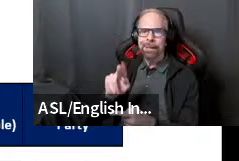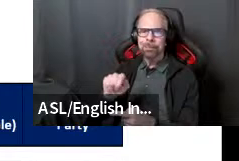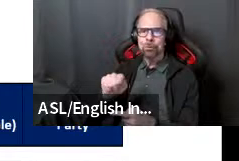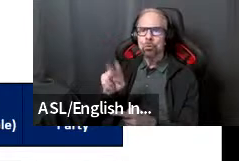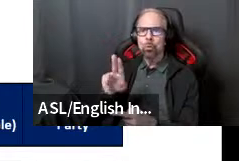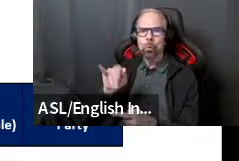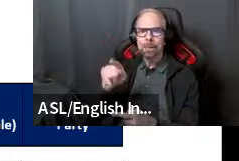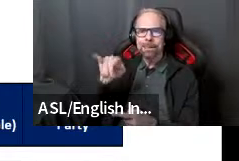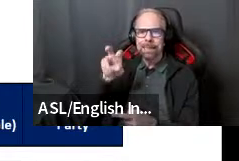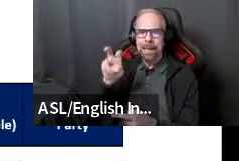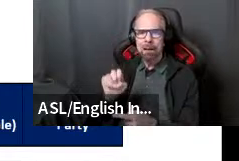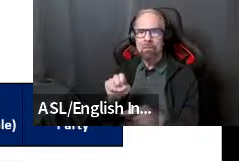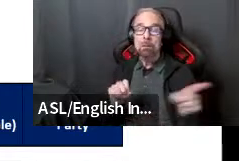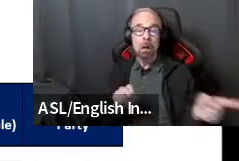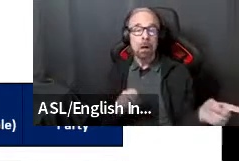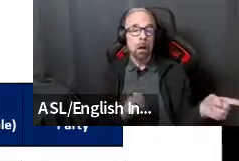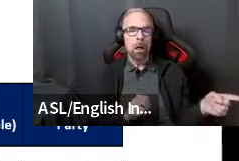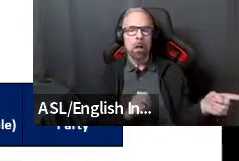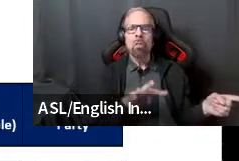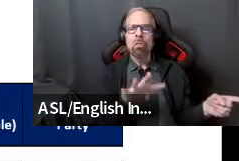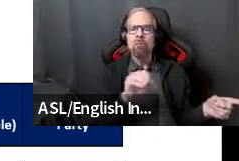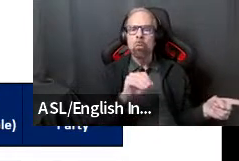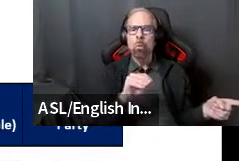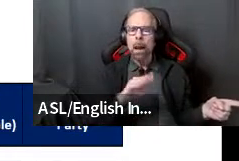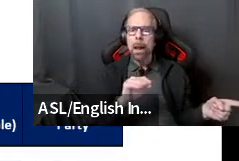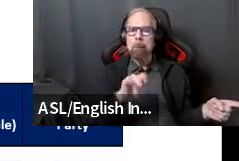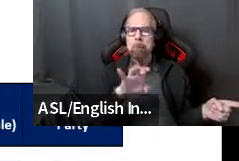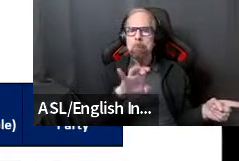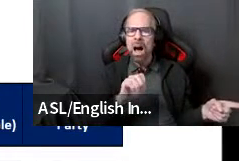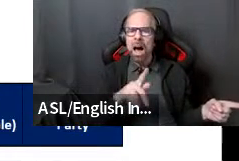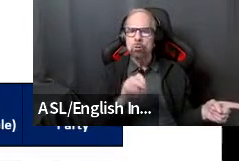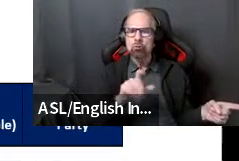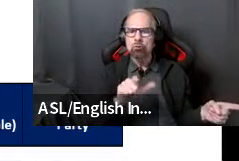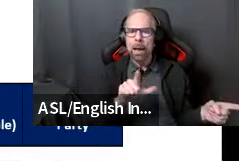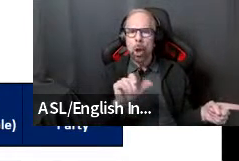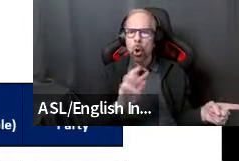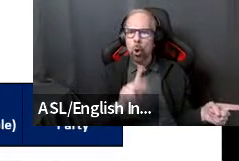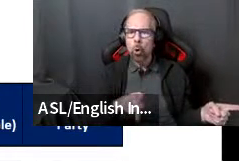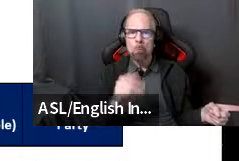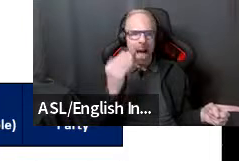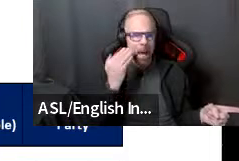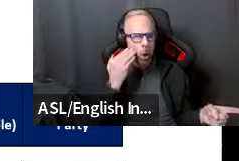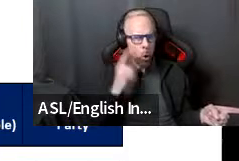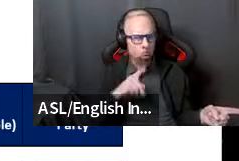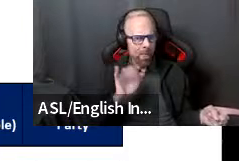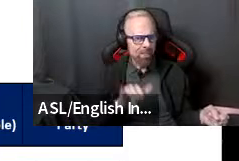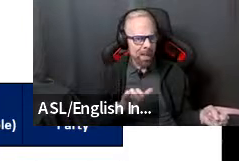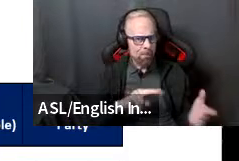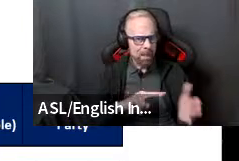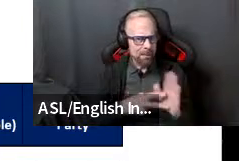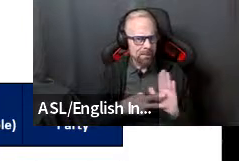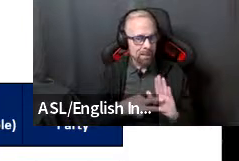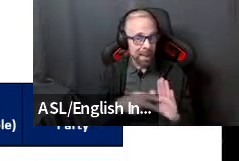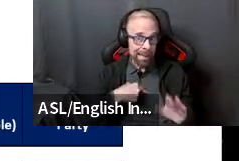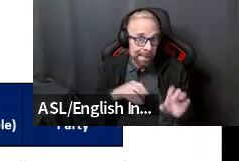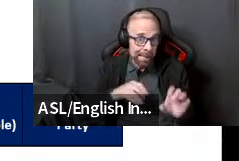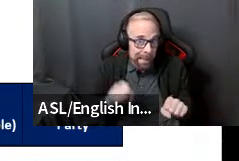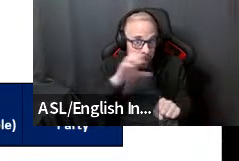is? I don't know what that is. I have a guess, but I don't know. Yes.